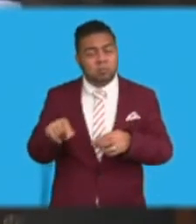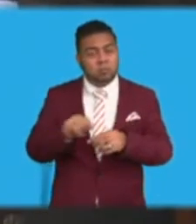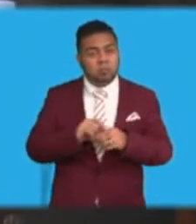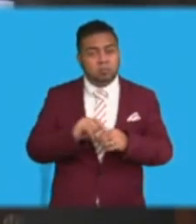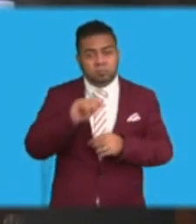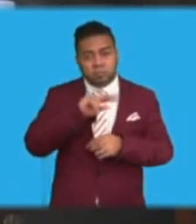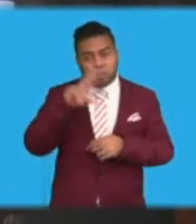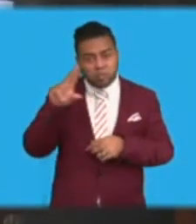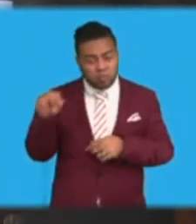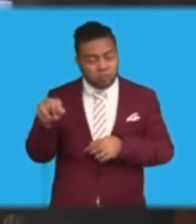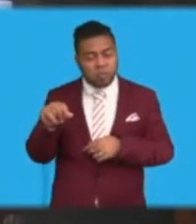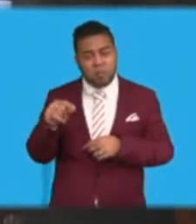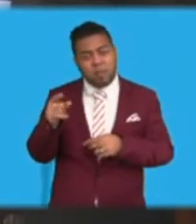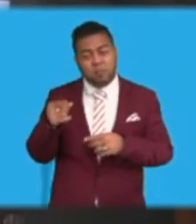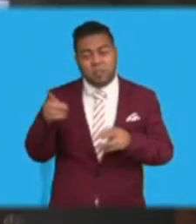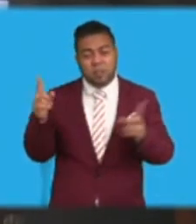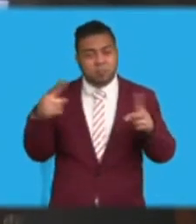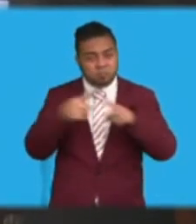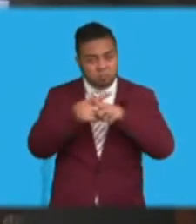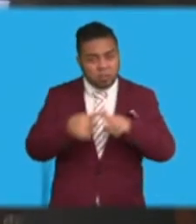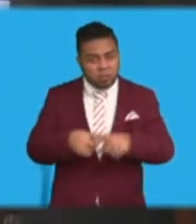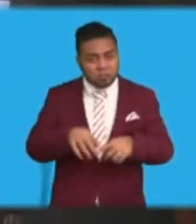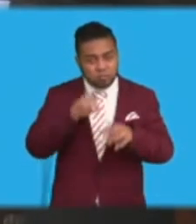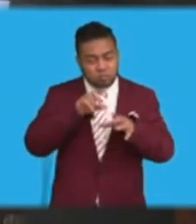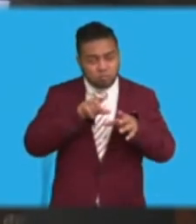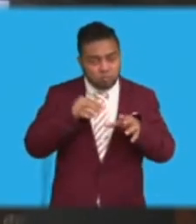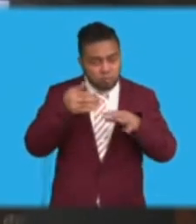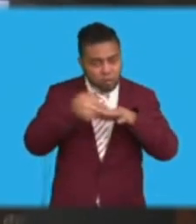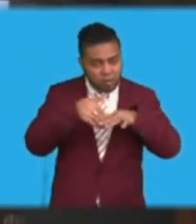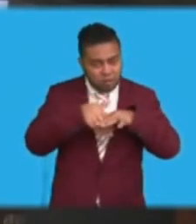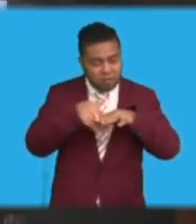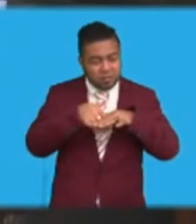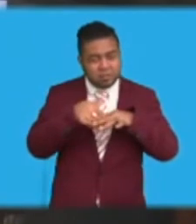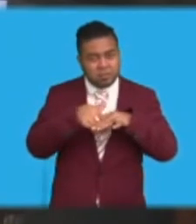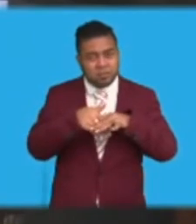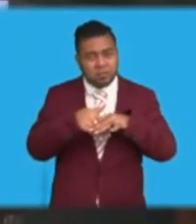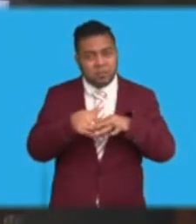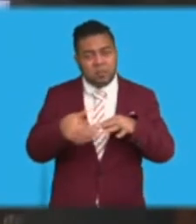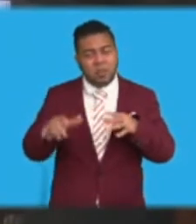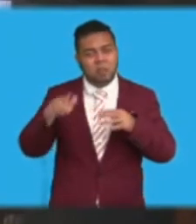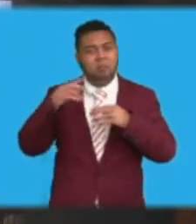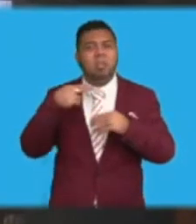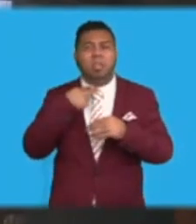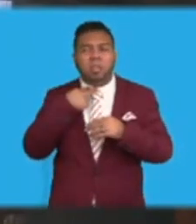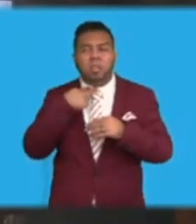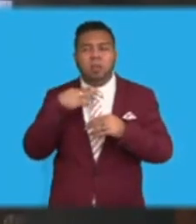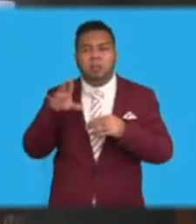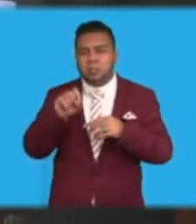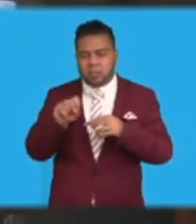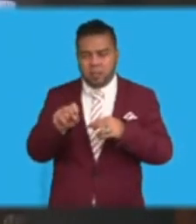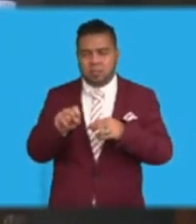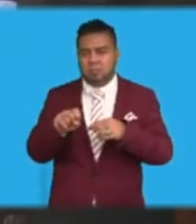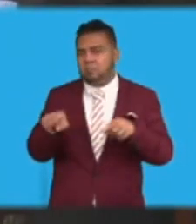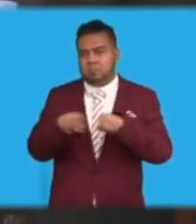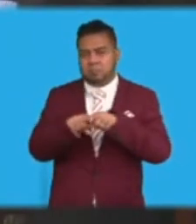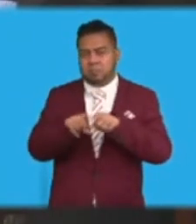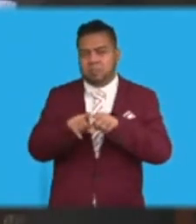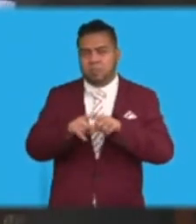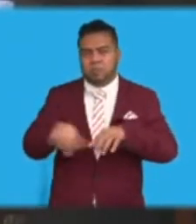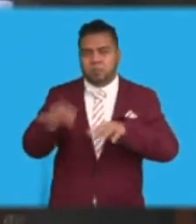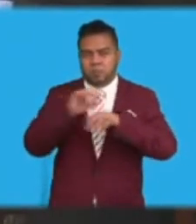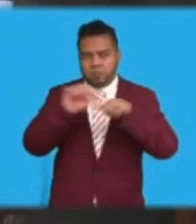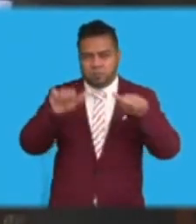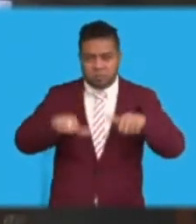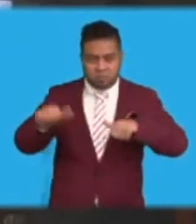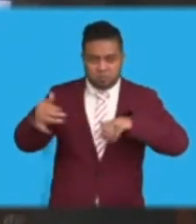insufficient cross-drainage capacity can block off parts of the floodplain with a similar effect, Madam Speaker. Madam Speaker, this is